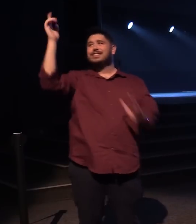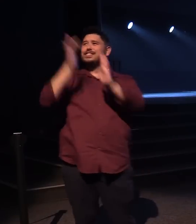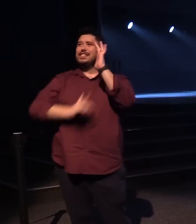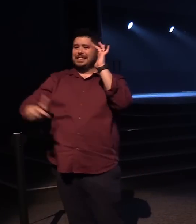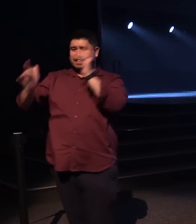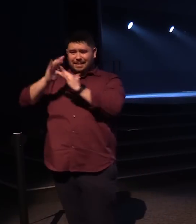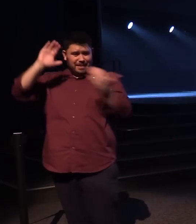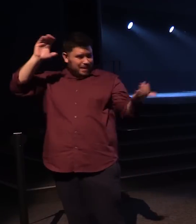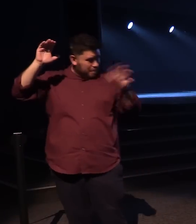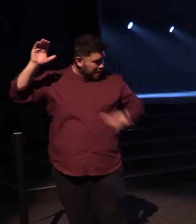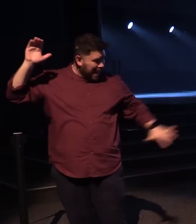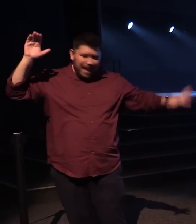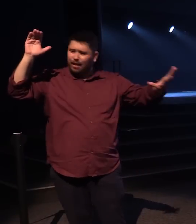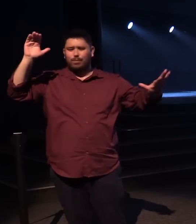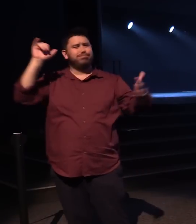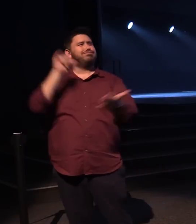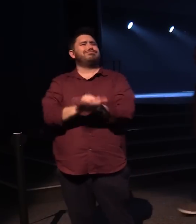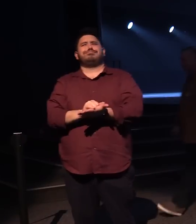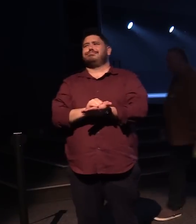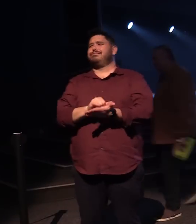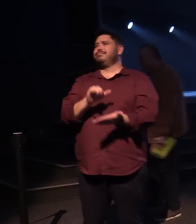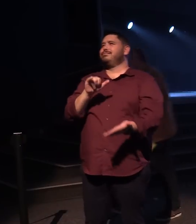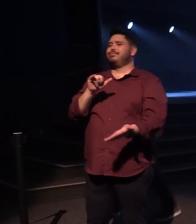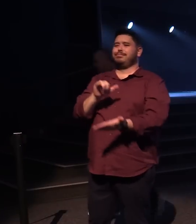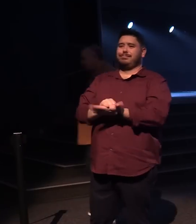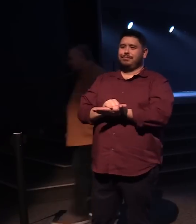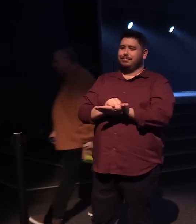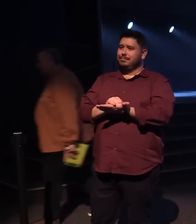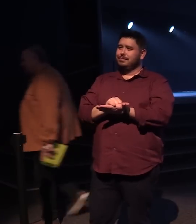There's no one like you, Jesus.